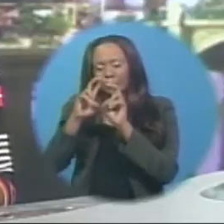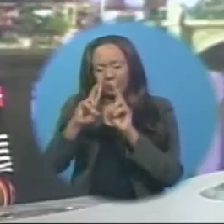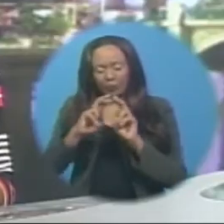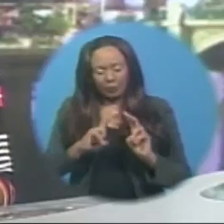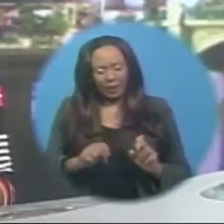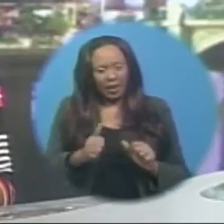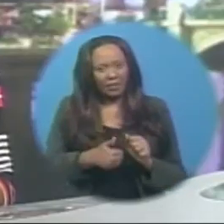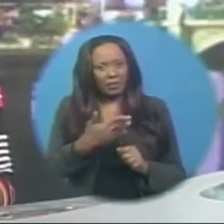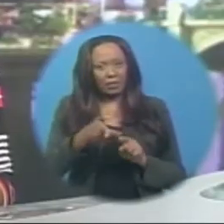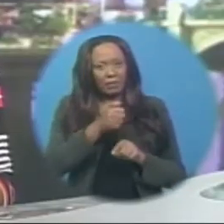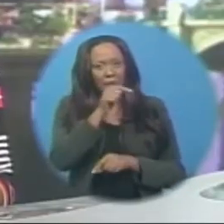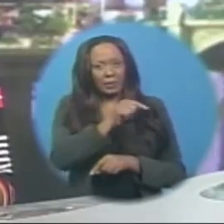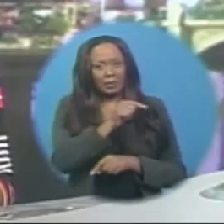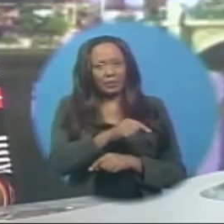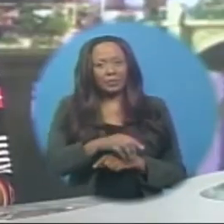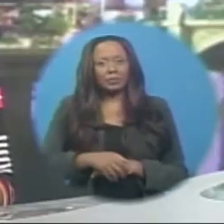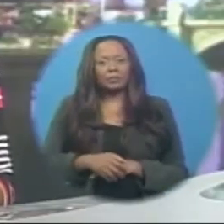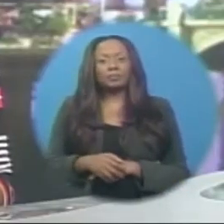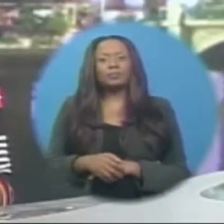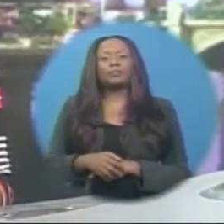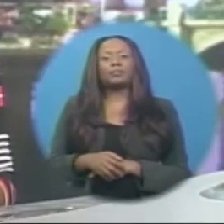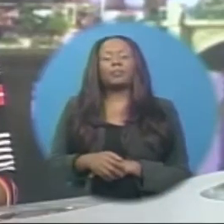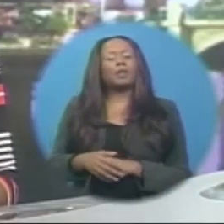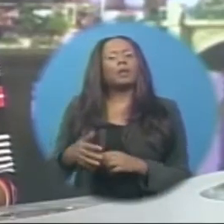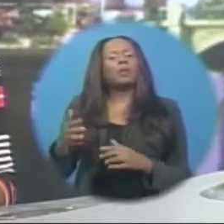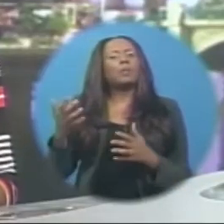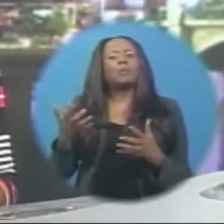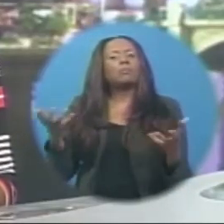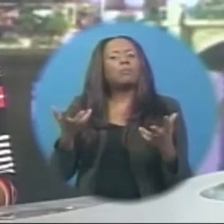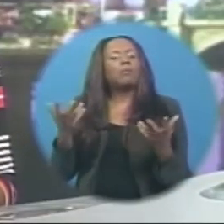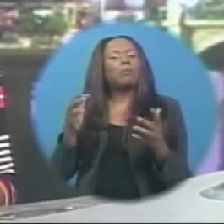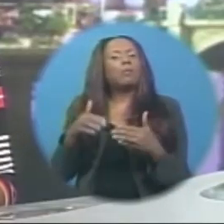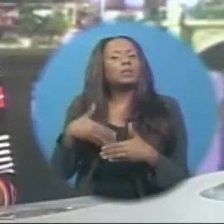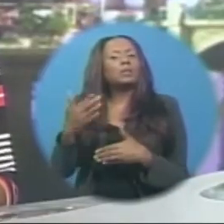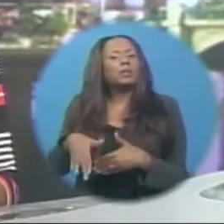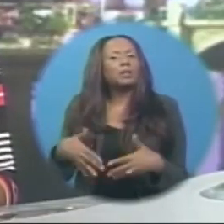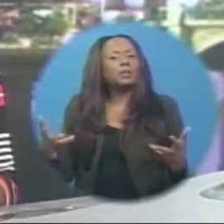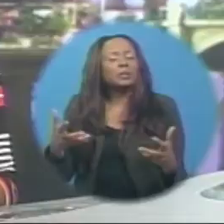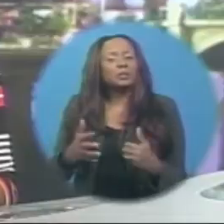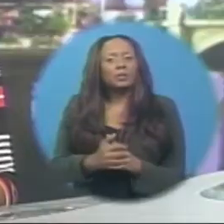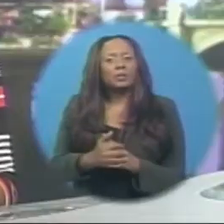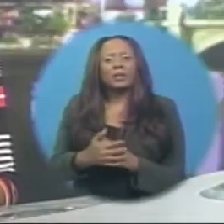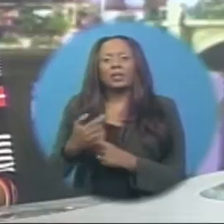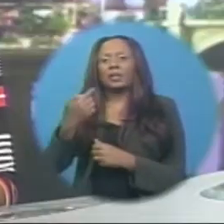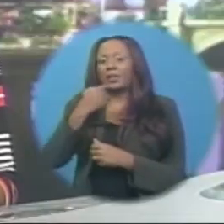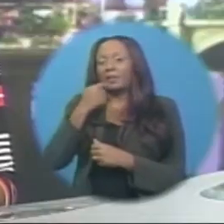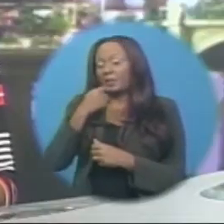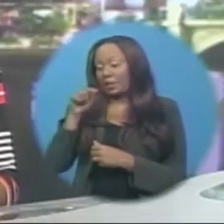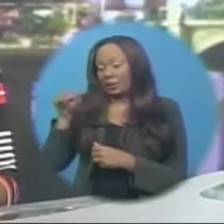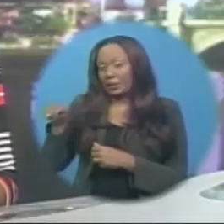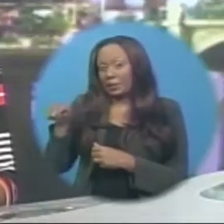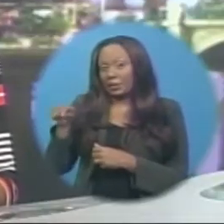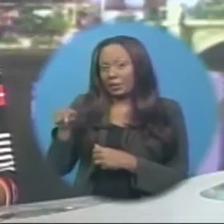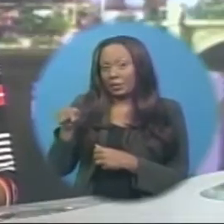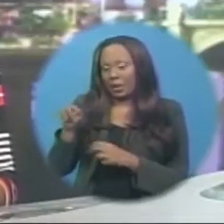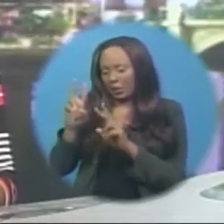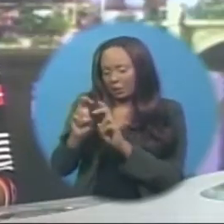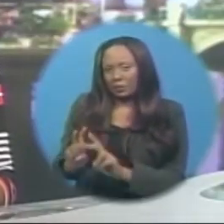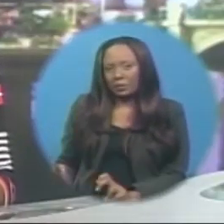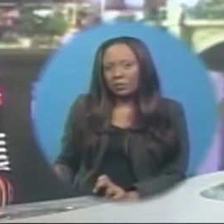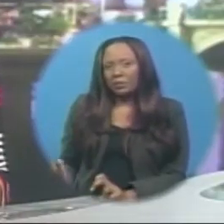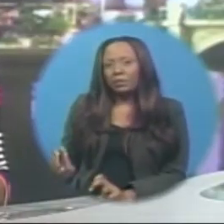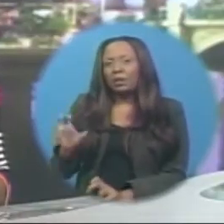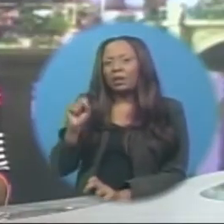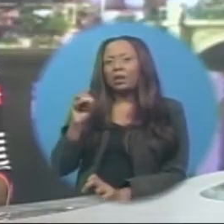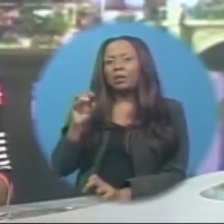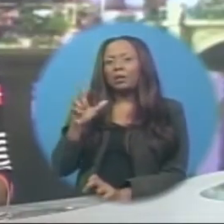from the Business Report as to what happens next, Mr. Bryan notes that in addition to its internal review, SOL also plans to